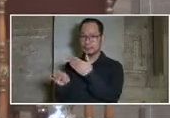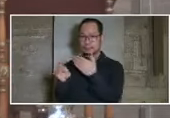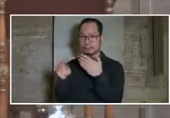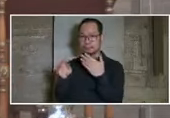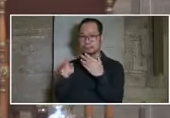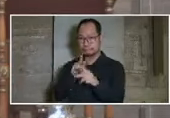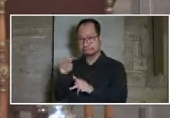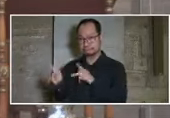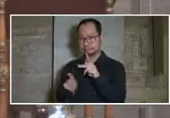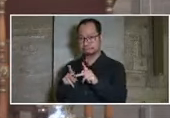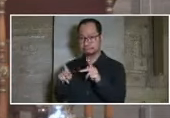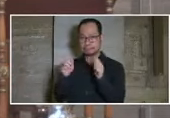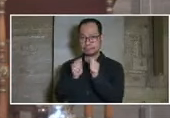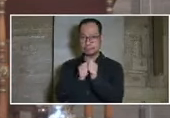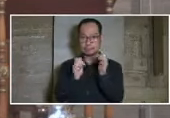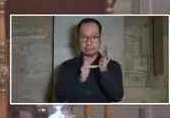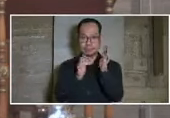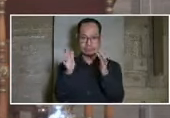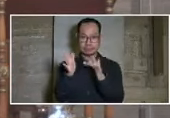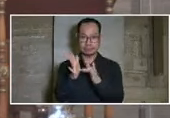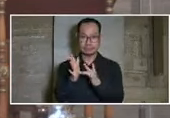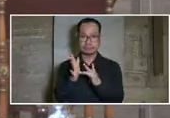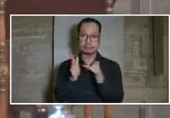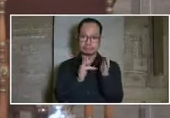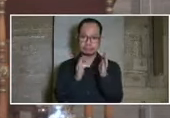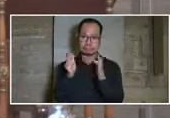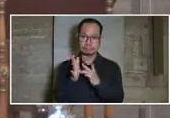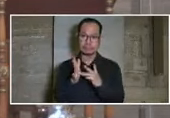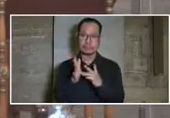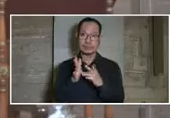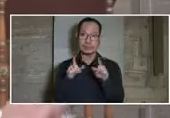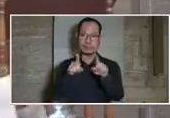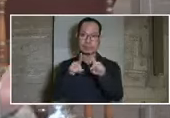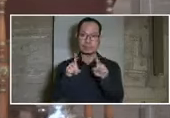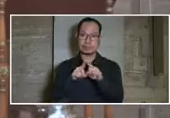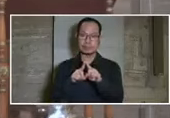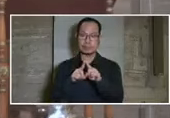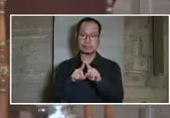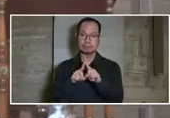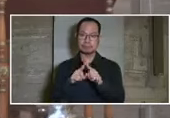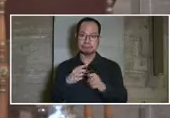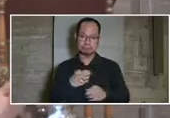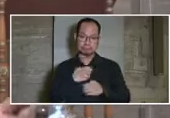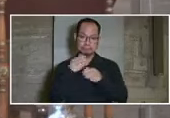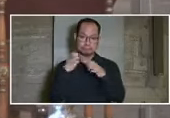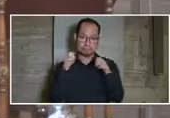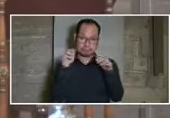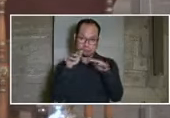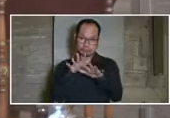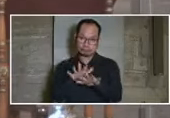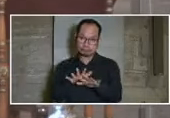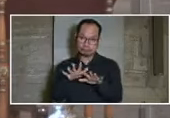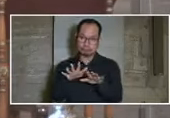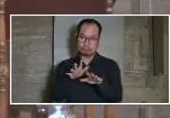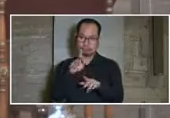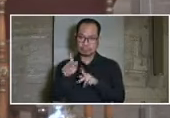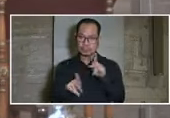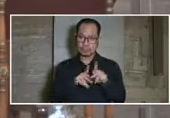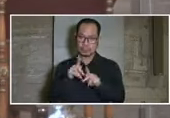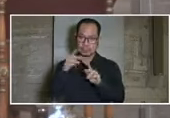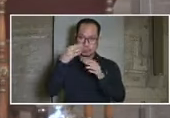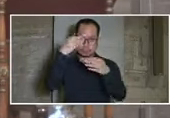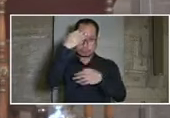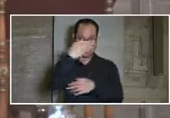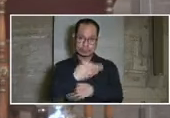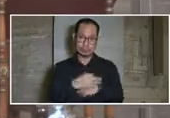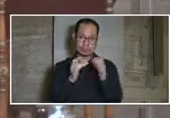kay Jesus. And Jesus would also express that people gather, that as people would gather in front of